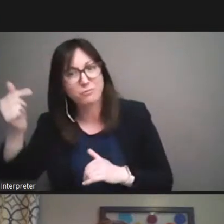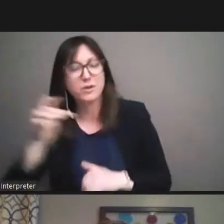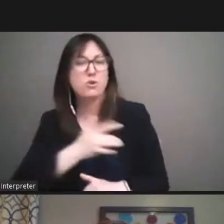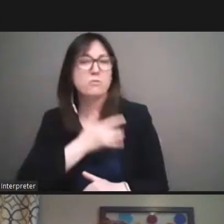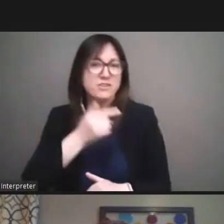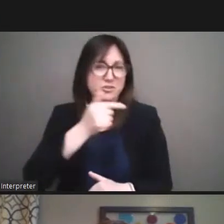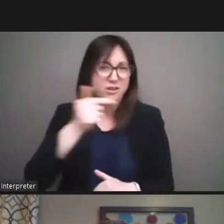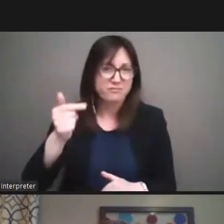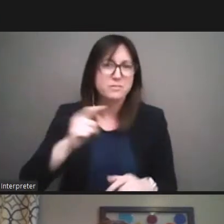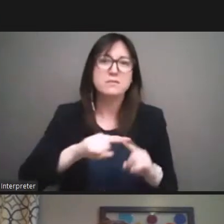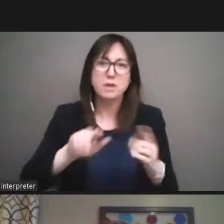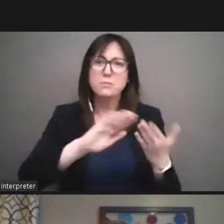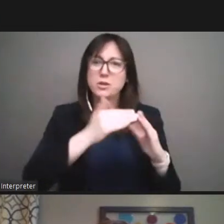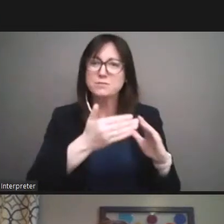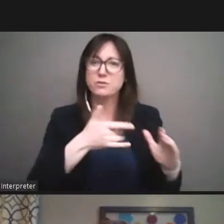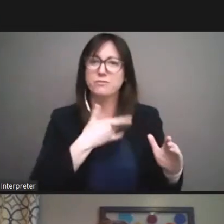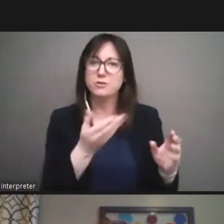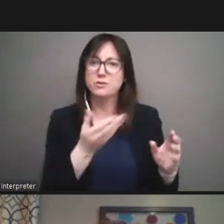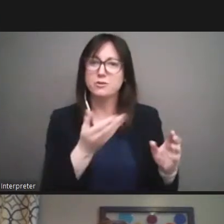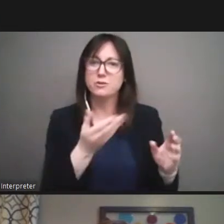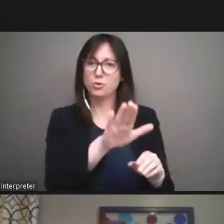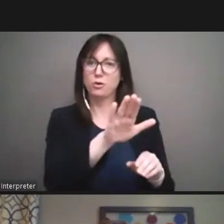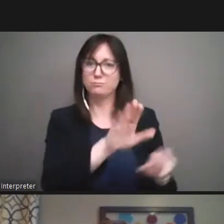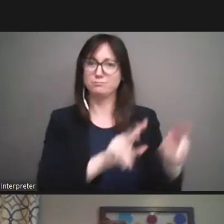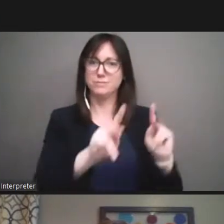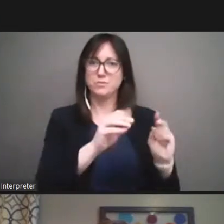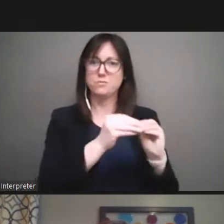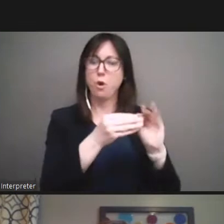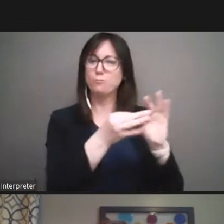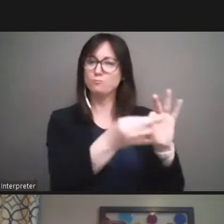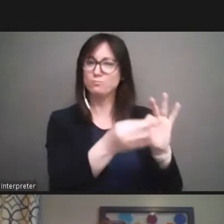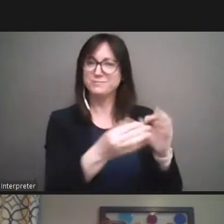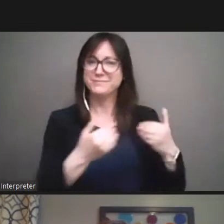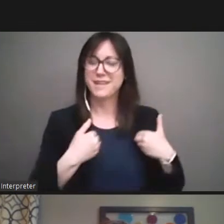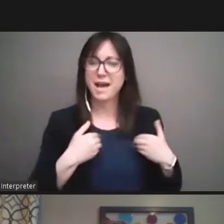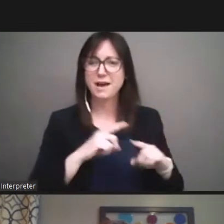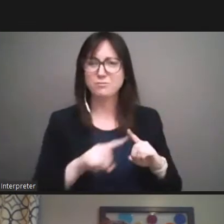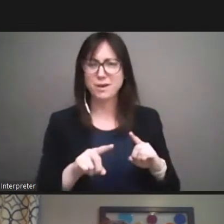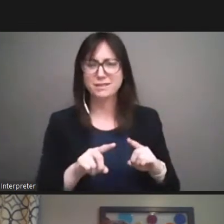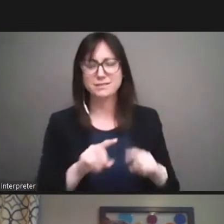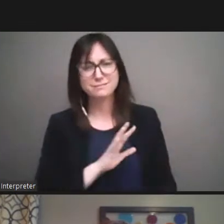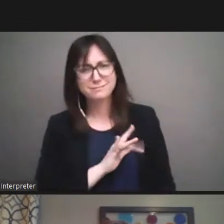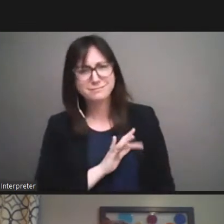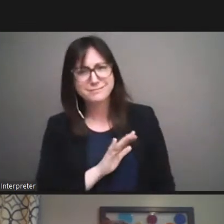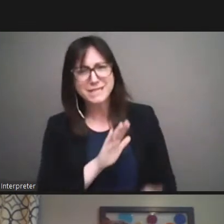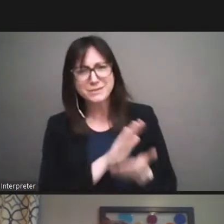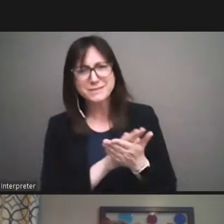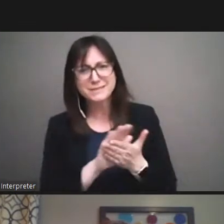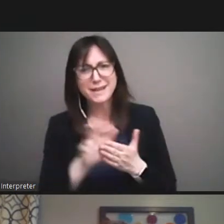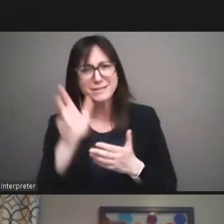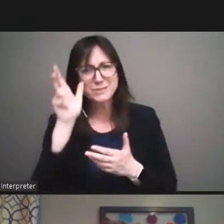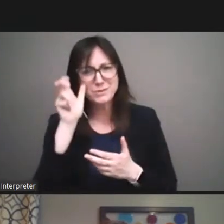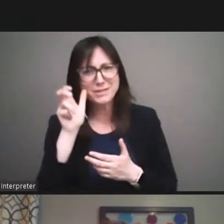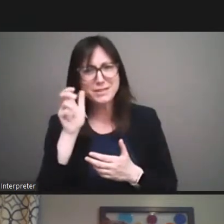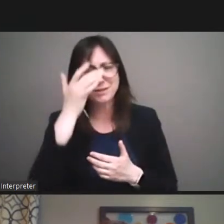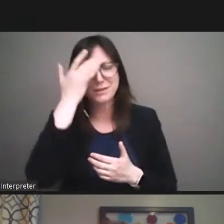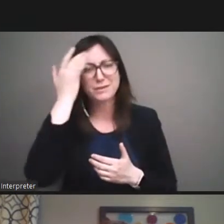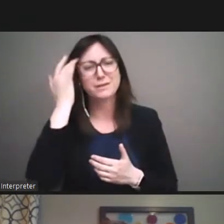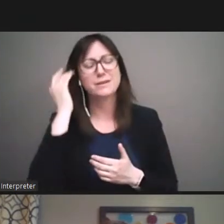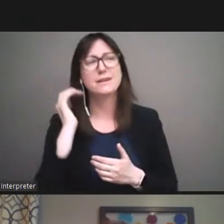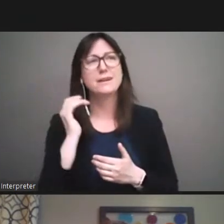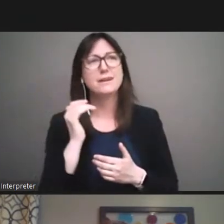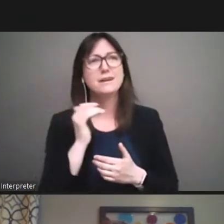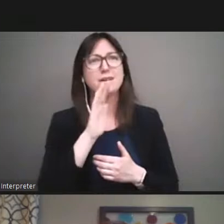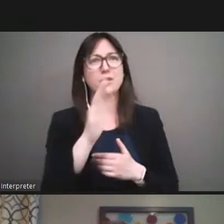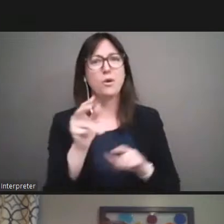provincial politicians. But it was really refreshing to hear about government as being